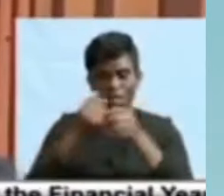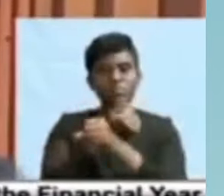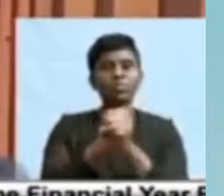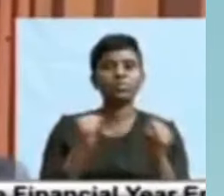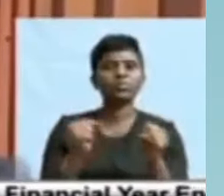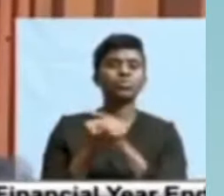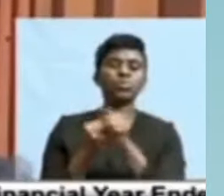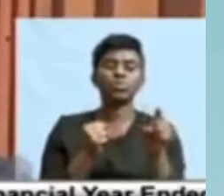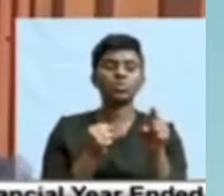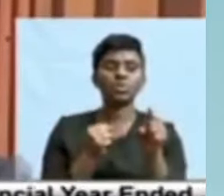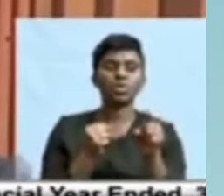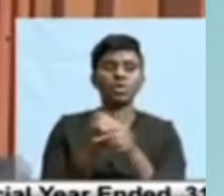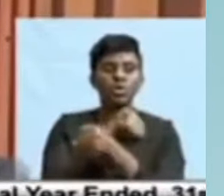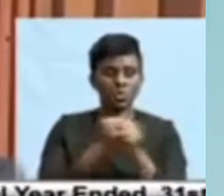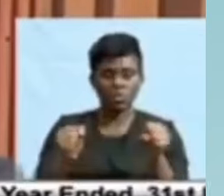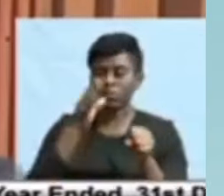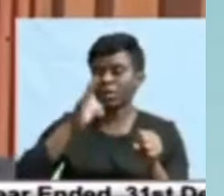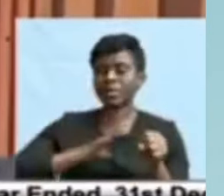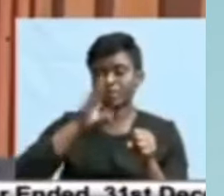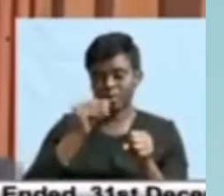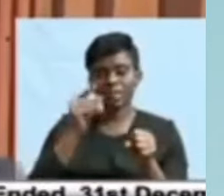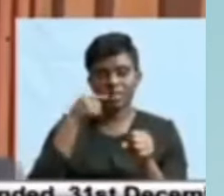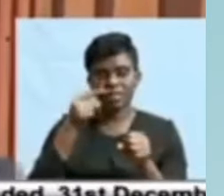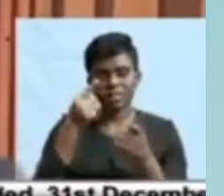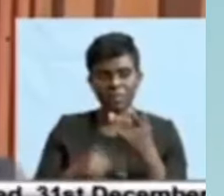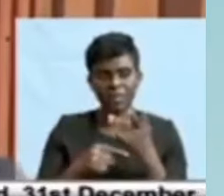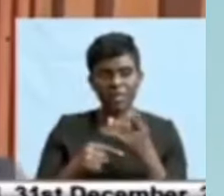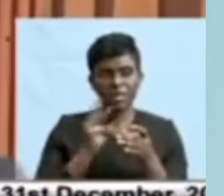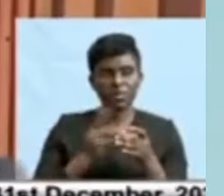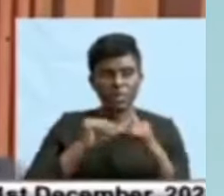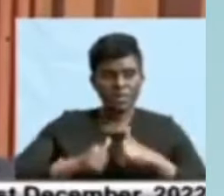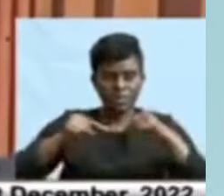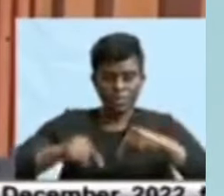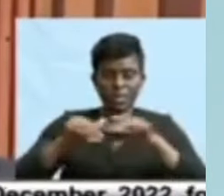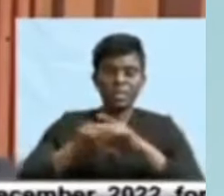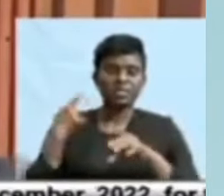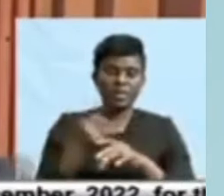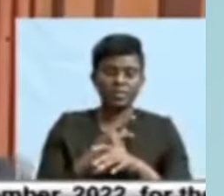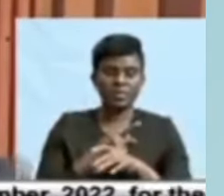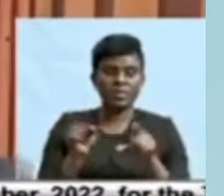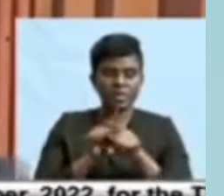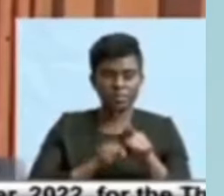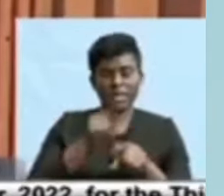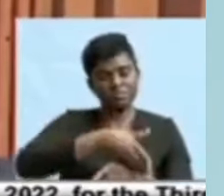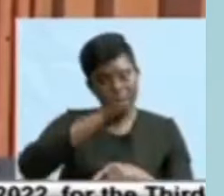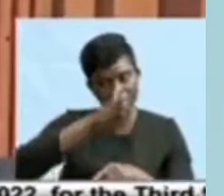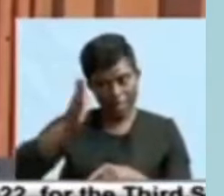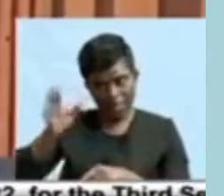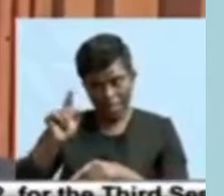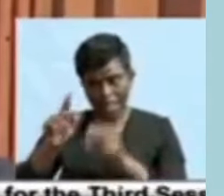solutions. Solution, Madam Speaker, entails we in this House to reach out to the